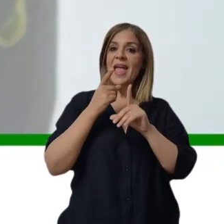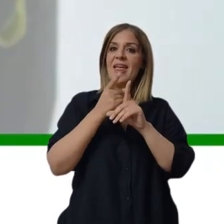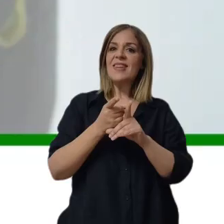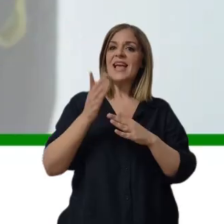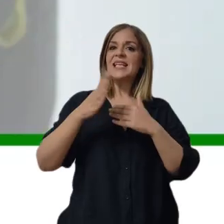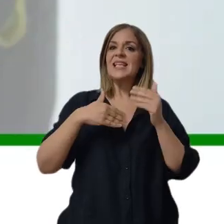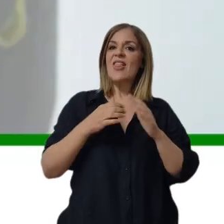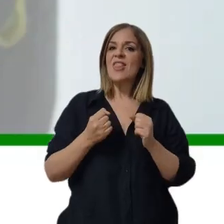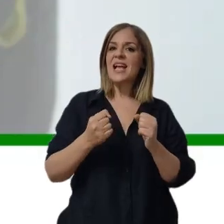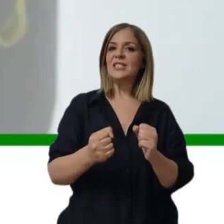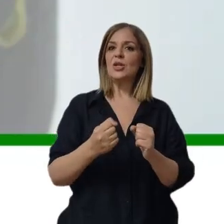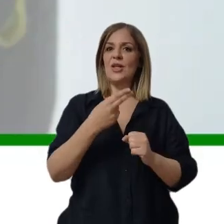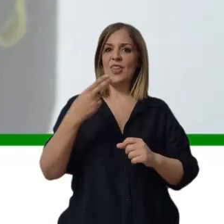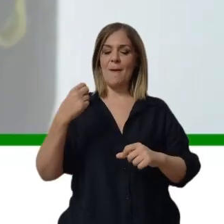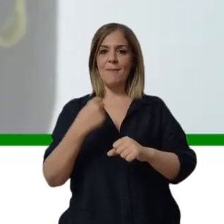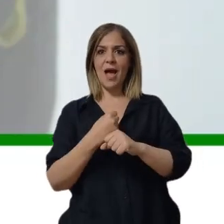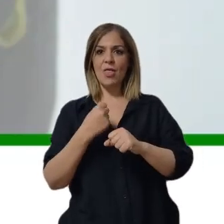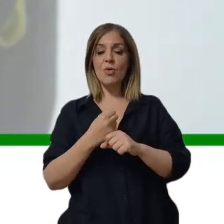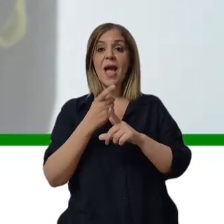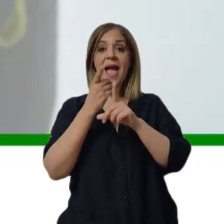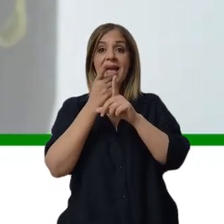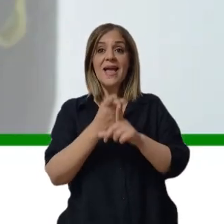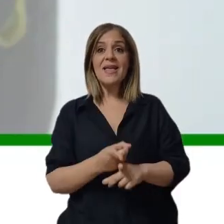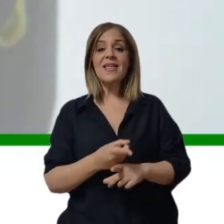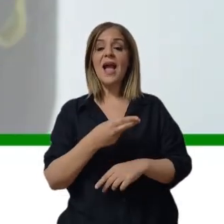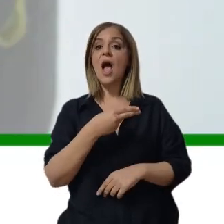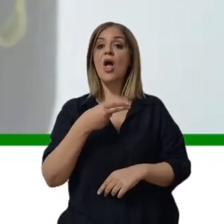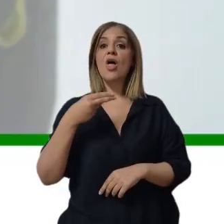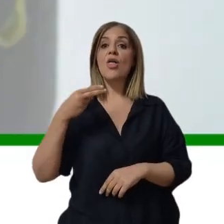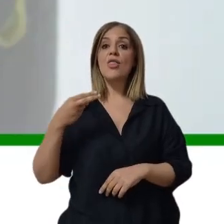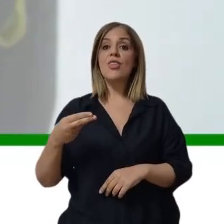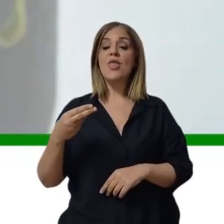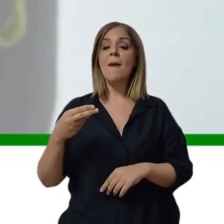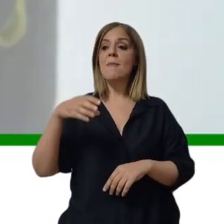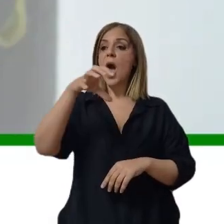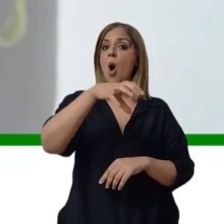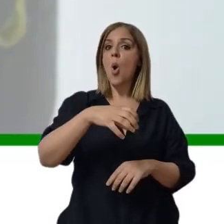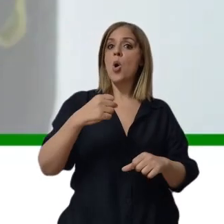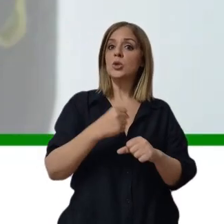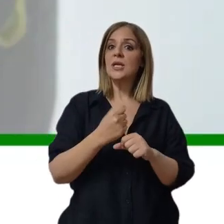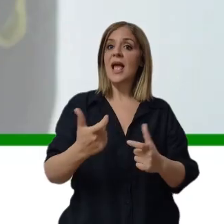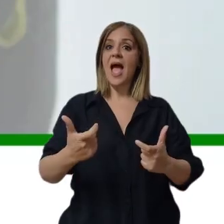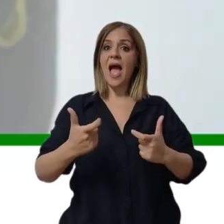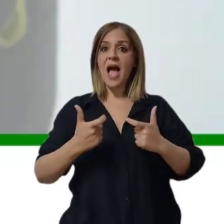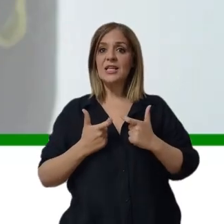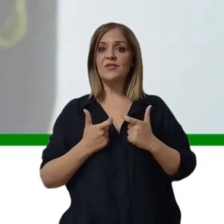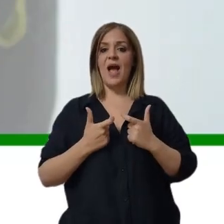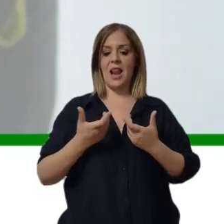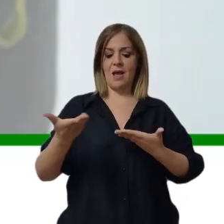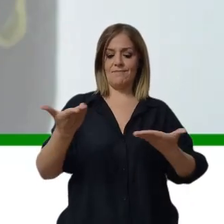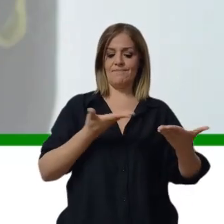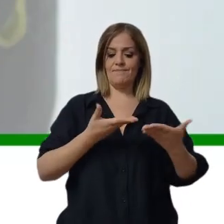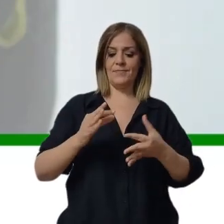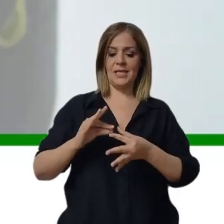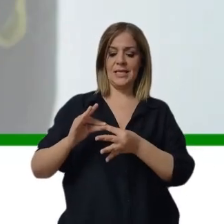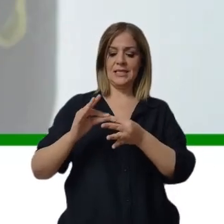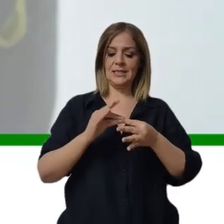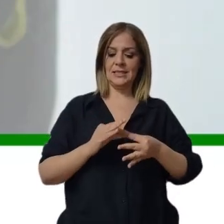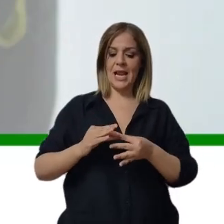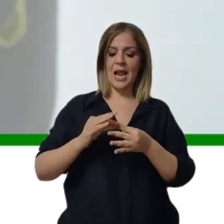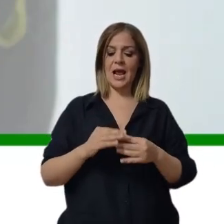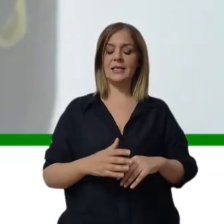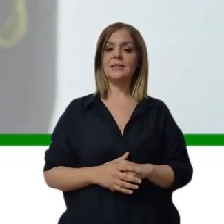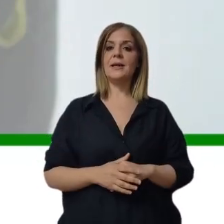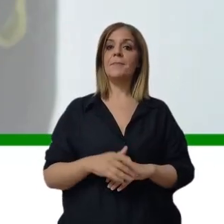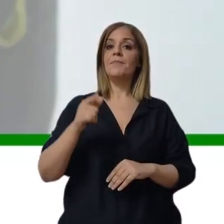skills, and in particular it's topic 2, workplace safety and ergonomics. Now we will see together